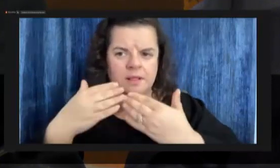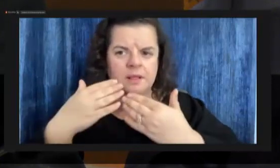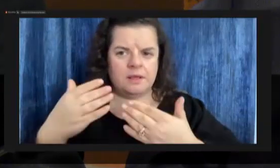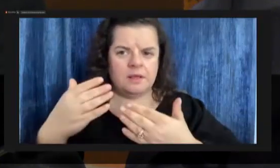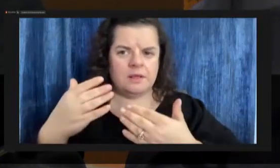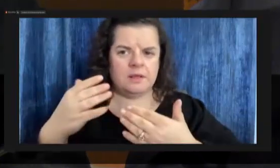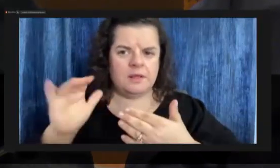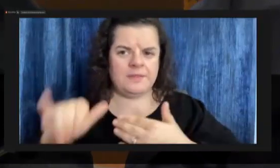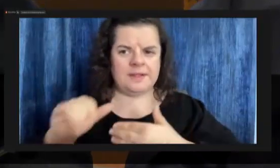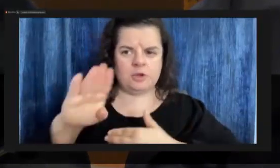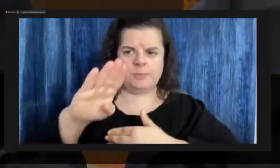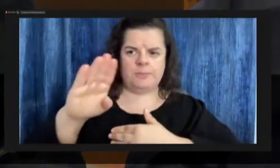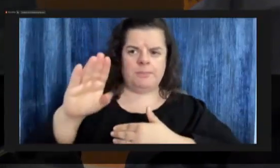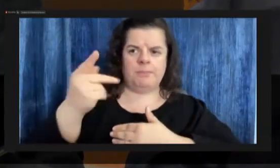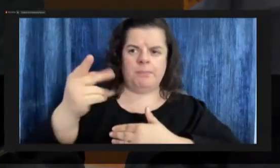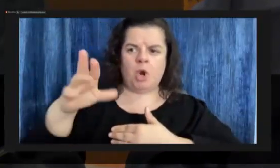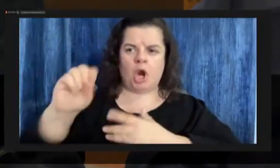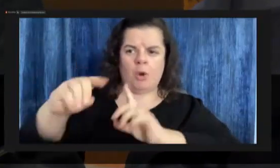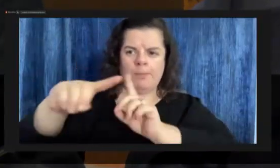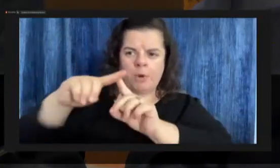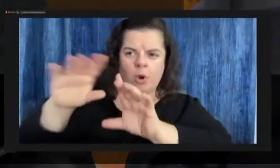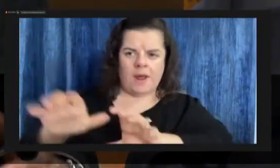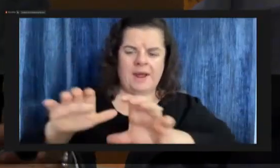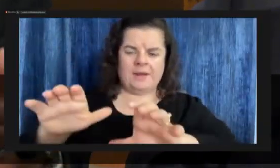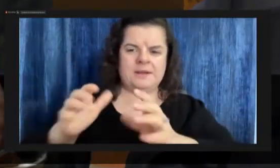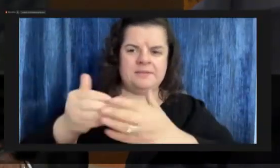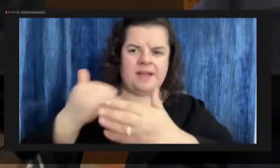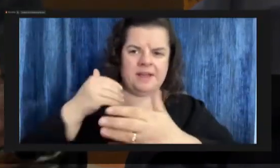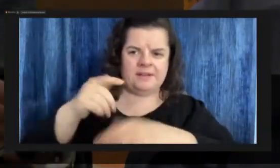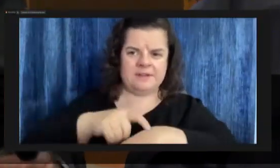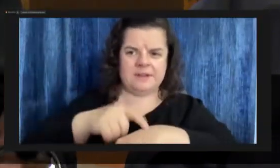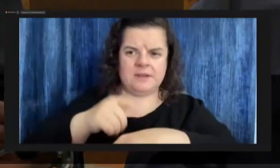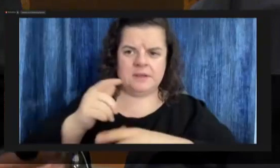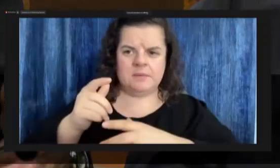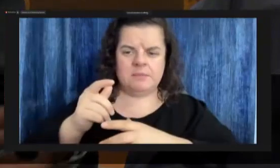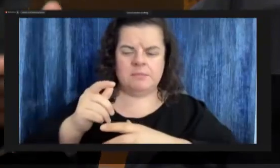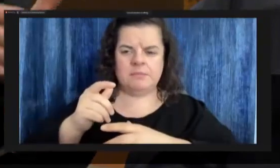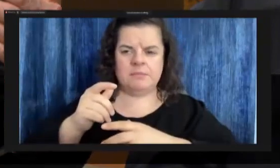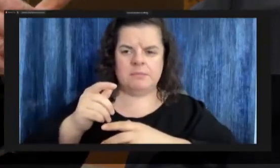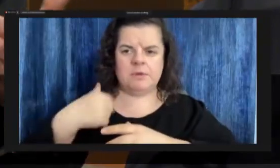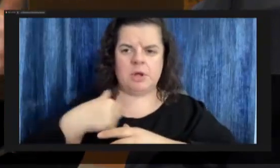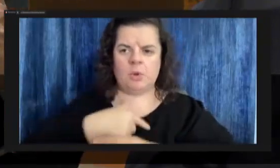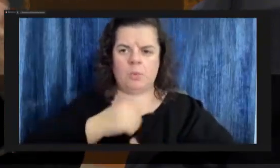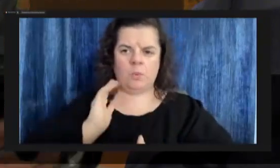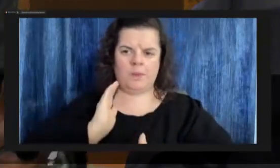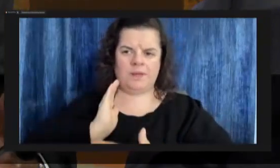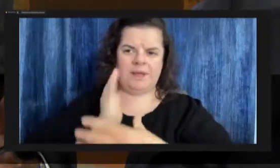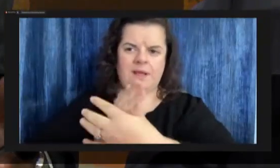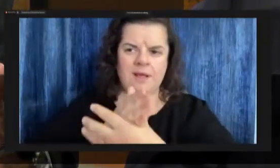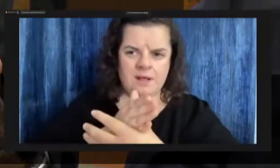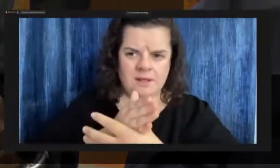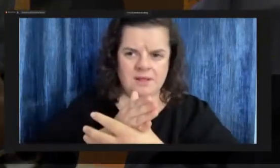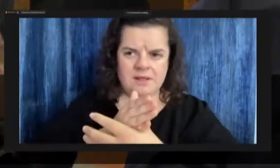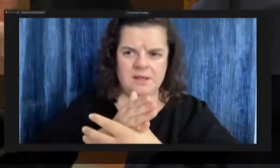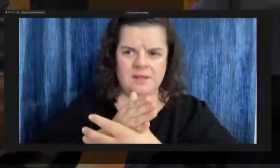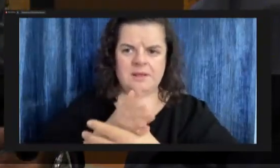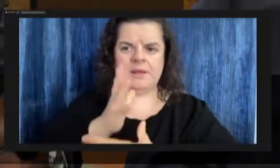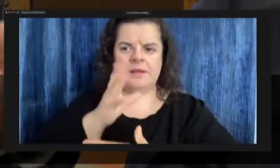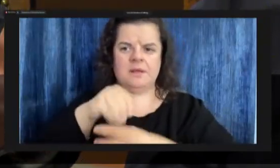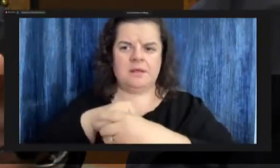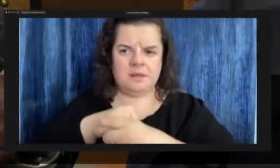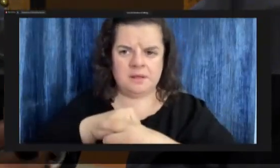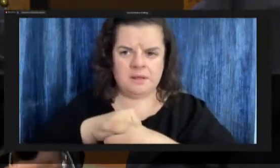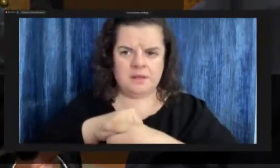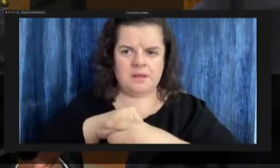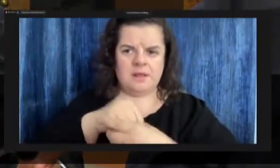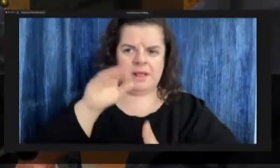be proactive, to plan and manage. We interject insert police